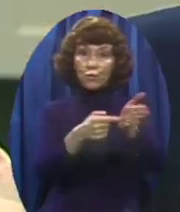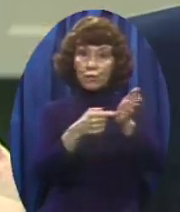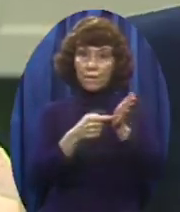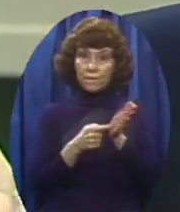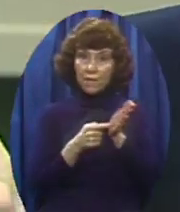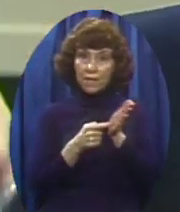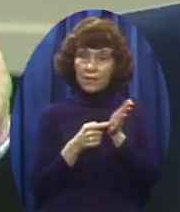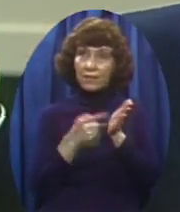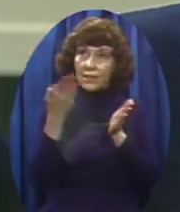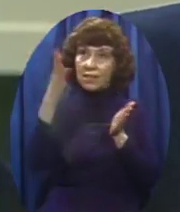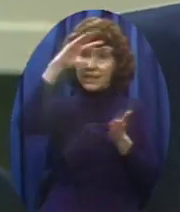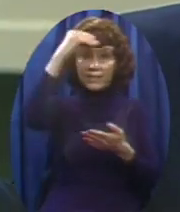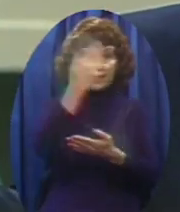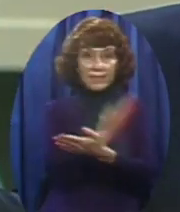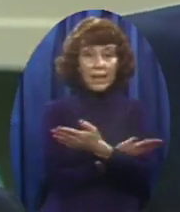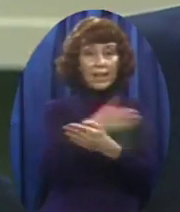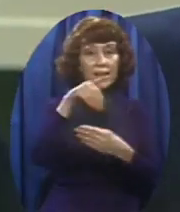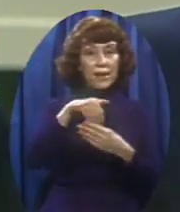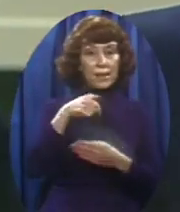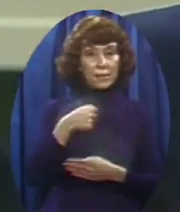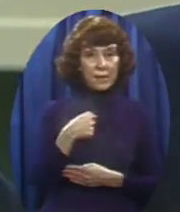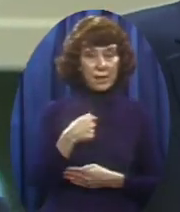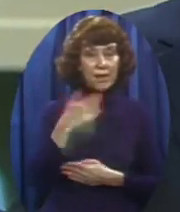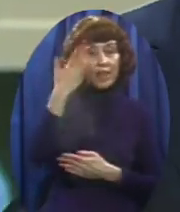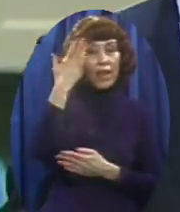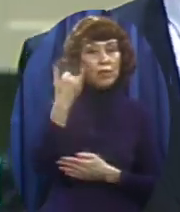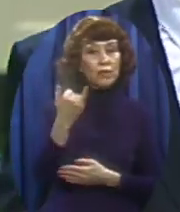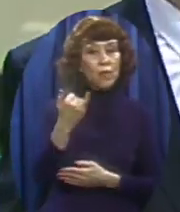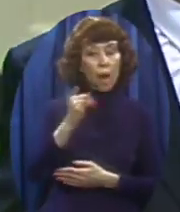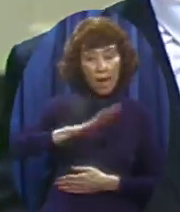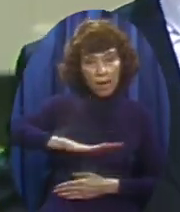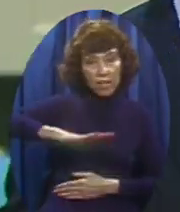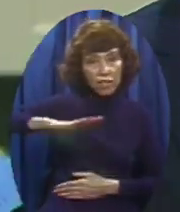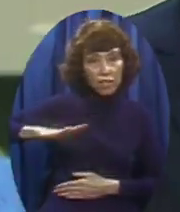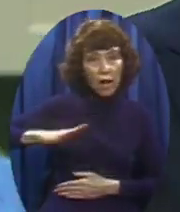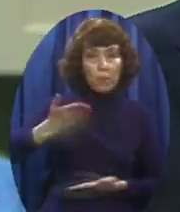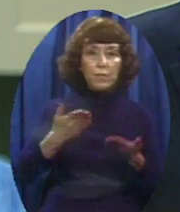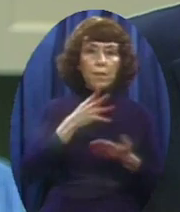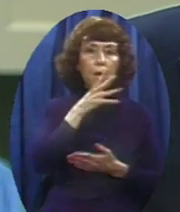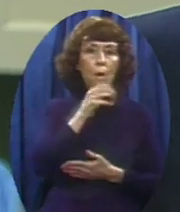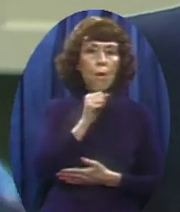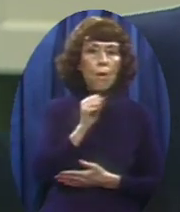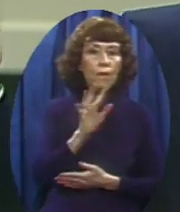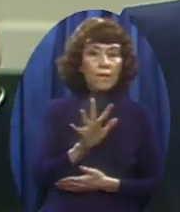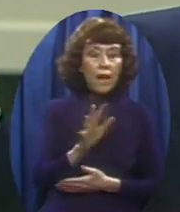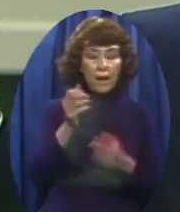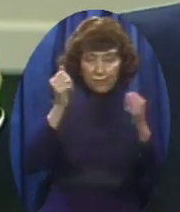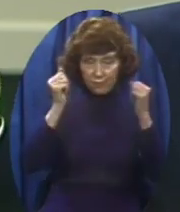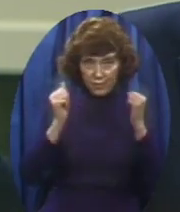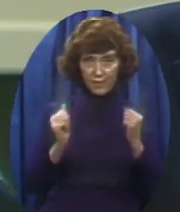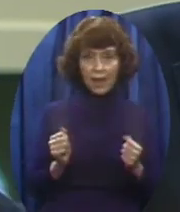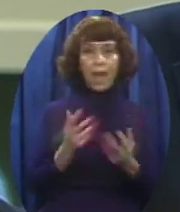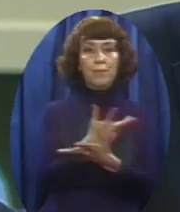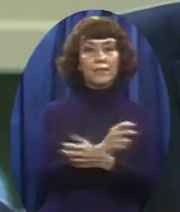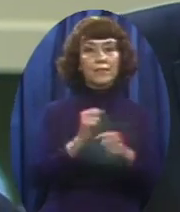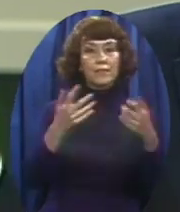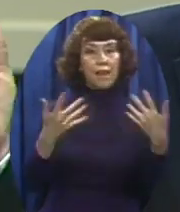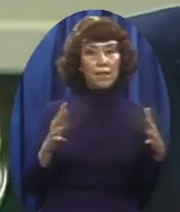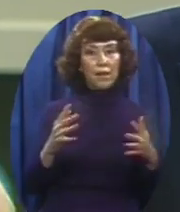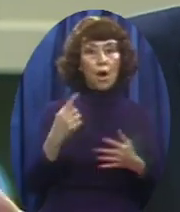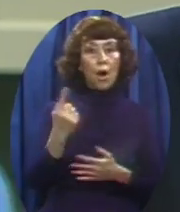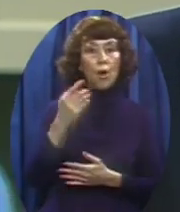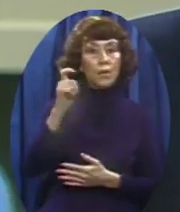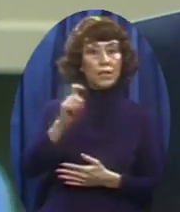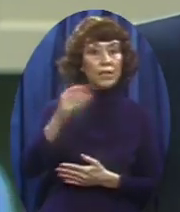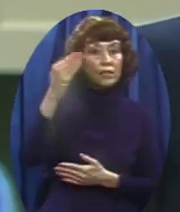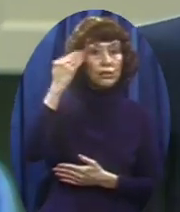Because he doesn't have to have a doctorate or schooling or a great religious background. He only needs to know he's lost. He needs